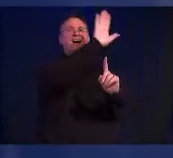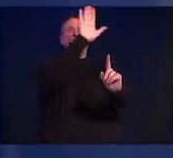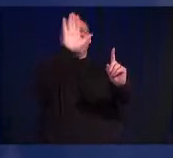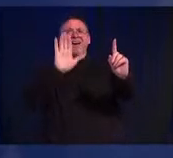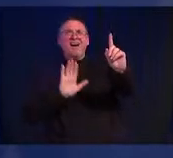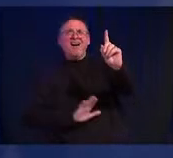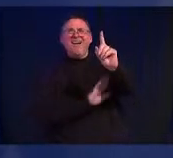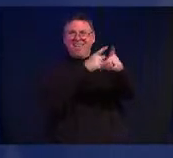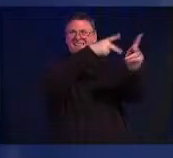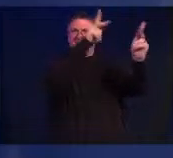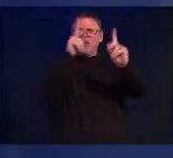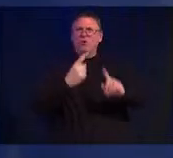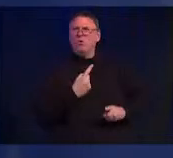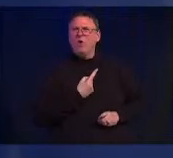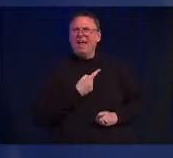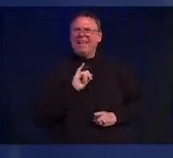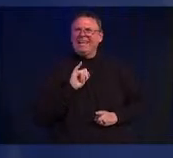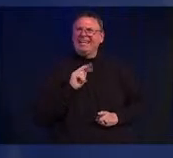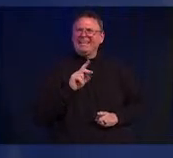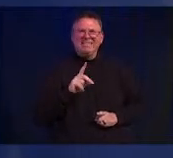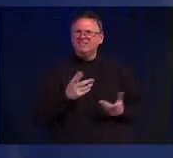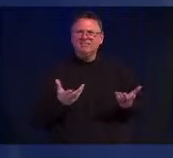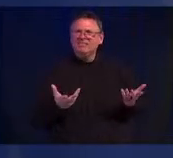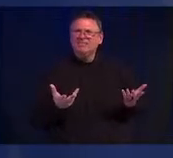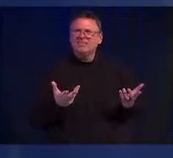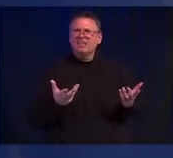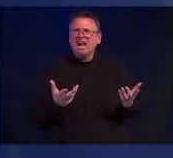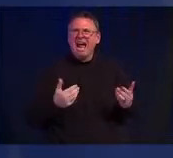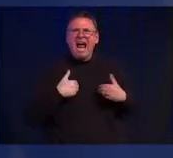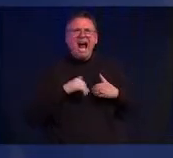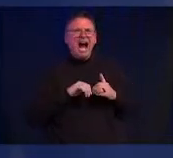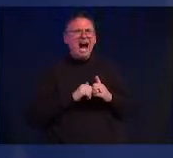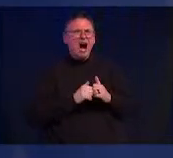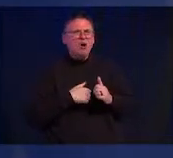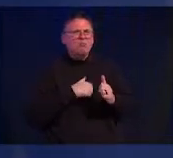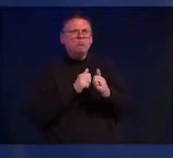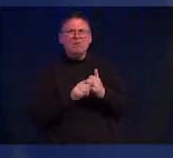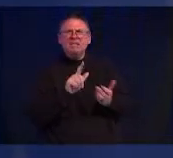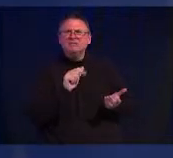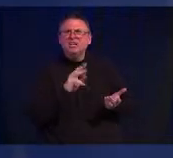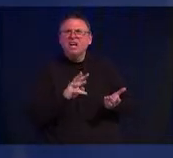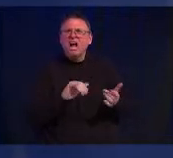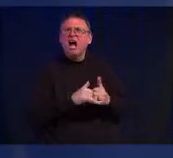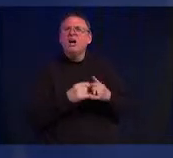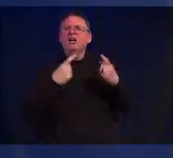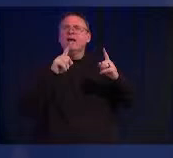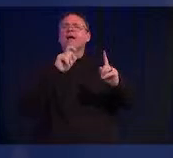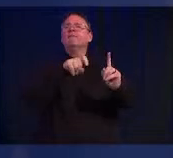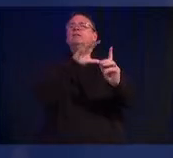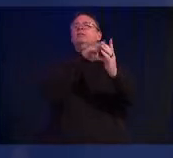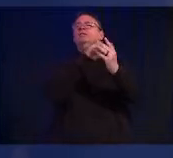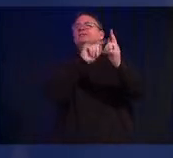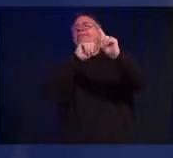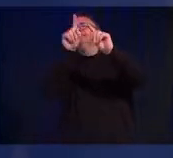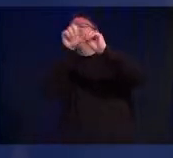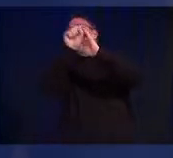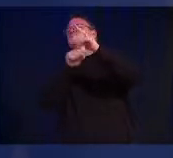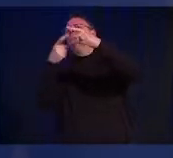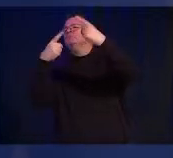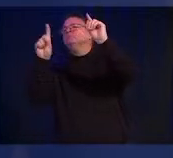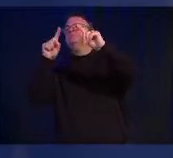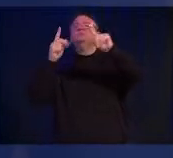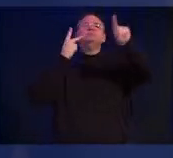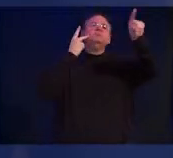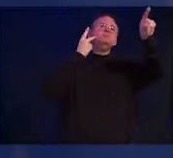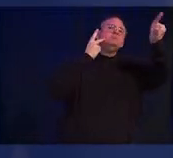get this passed and then how to make sure we do it successfully by learning from other states who did it well and other states who did not do it well. We're looking at a